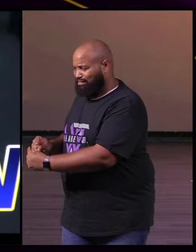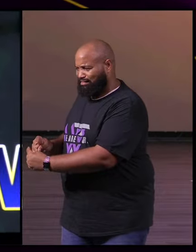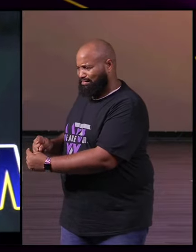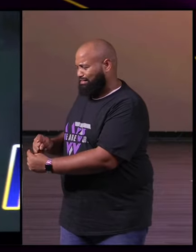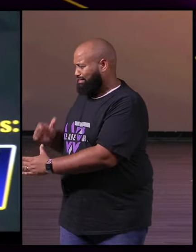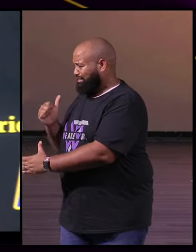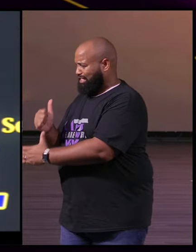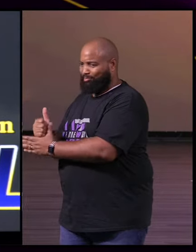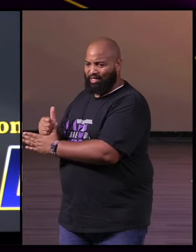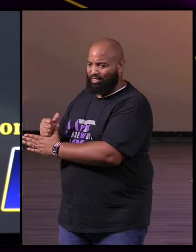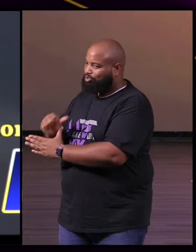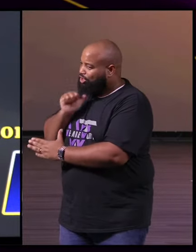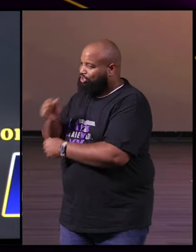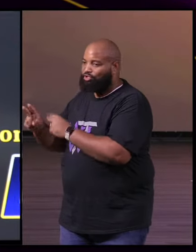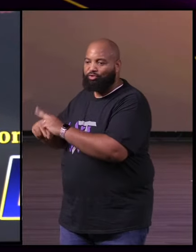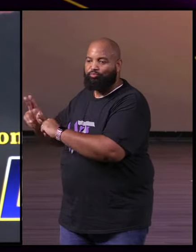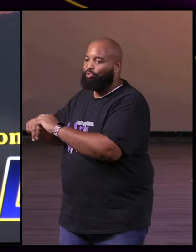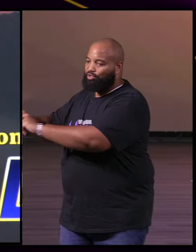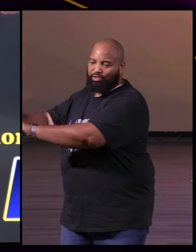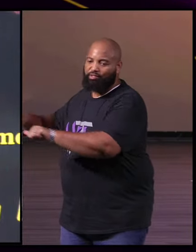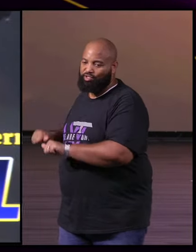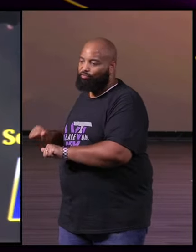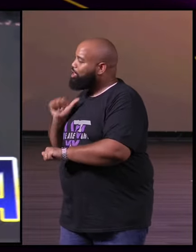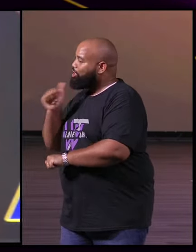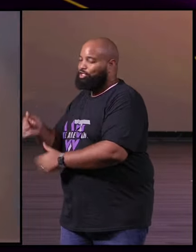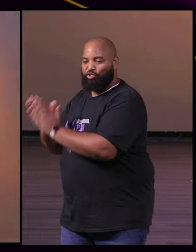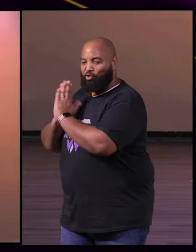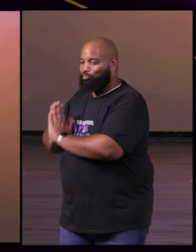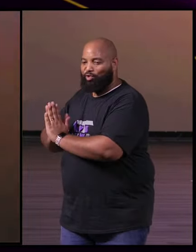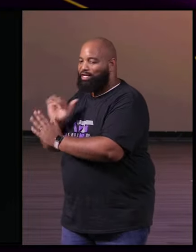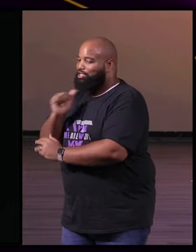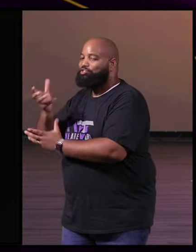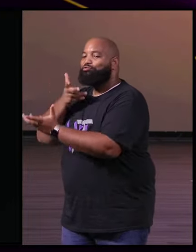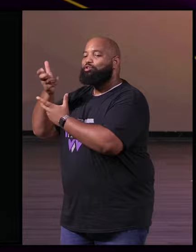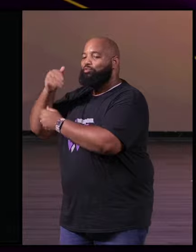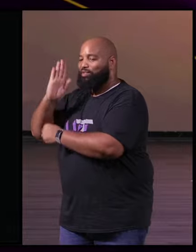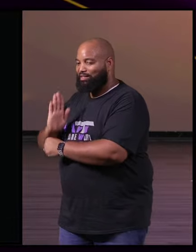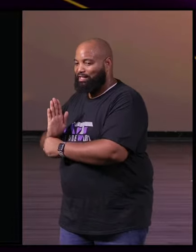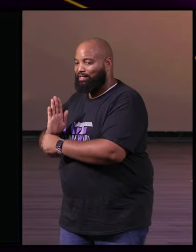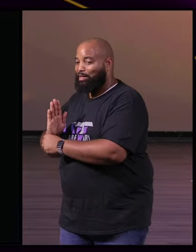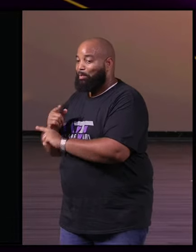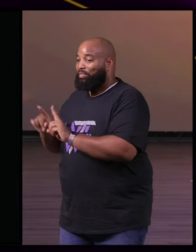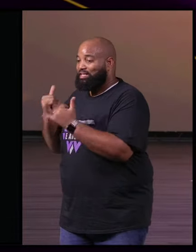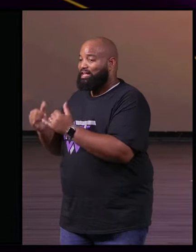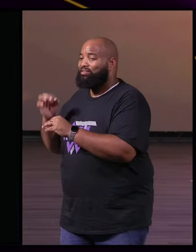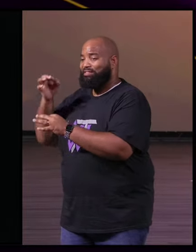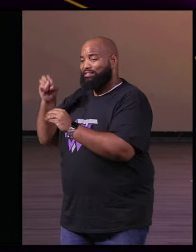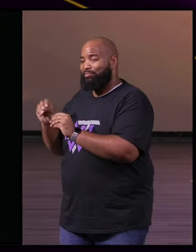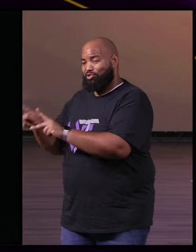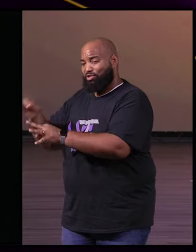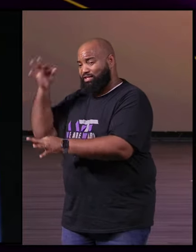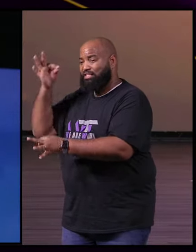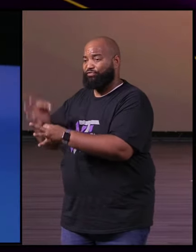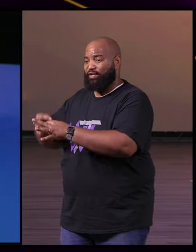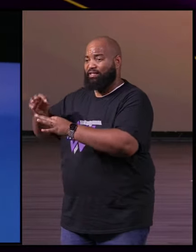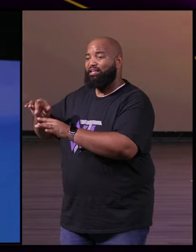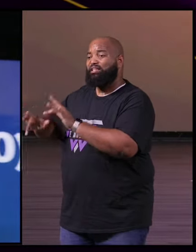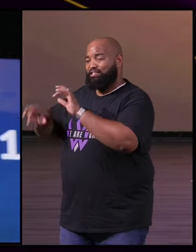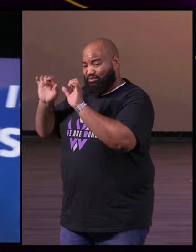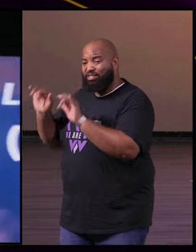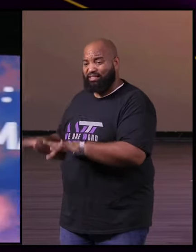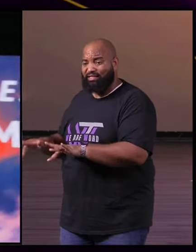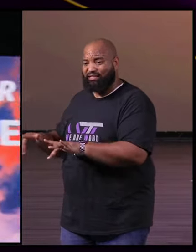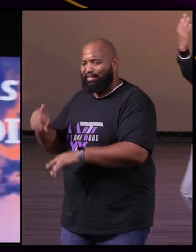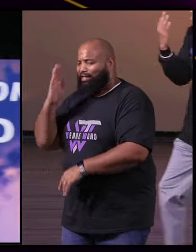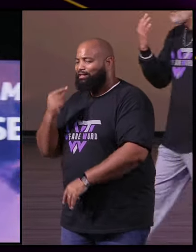tested. So I want to help somebody. Sometimes God will let you go through what you go through, not because you're going to die in it, but